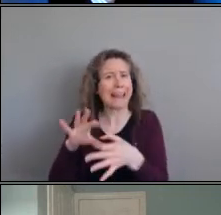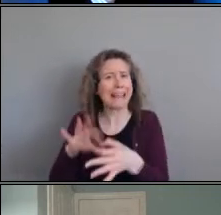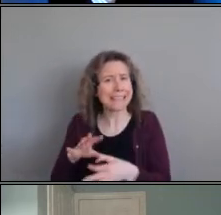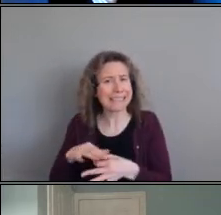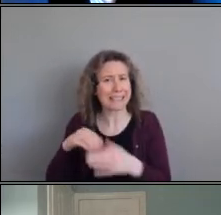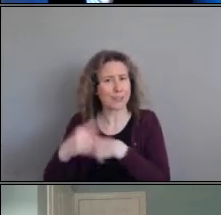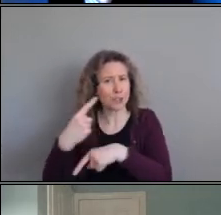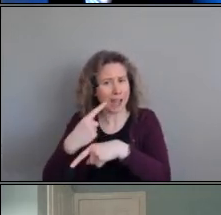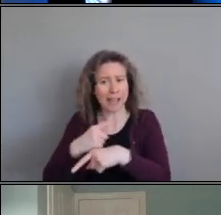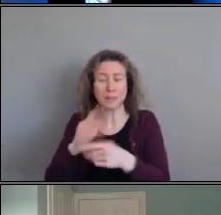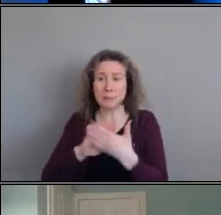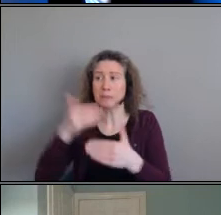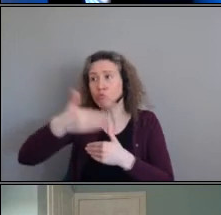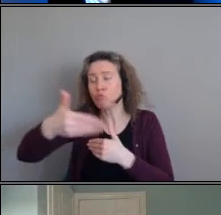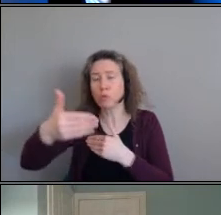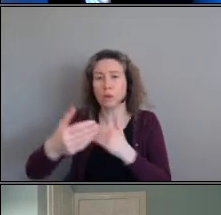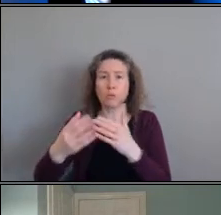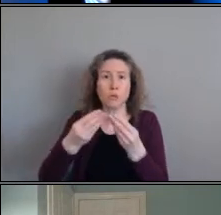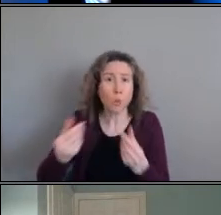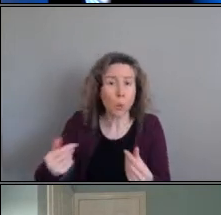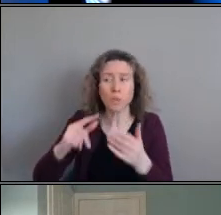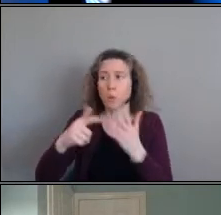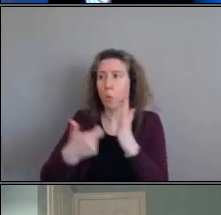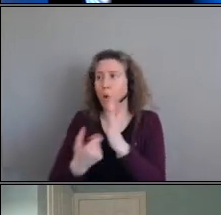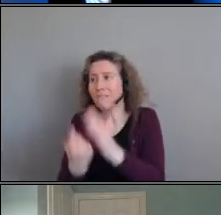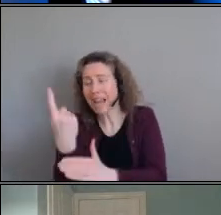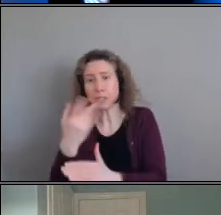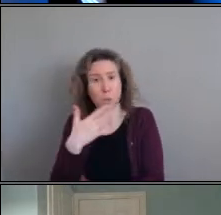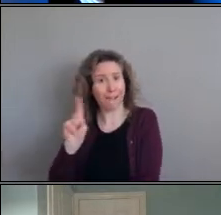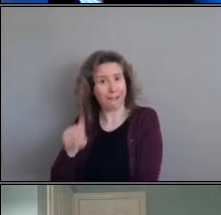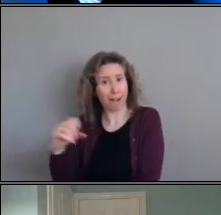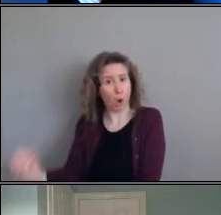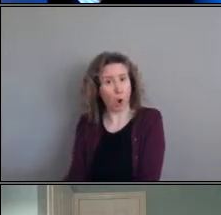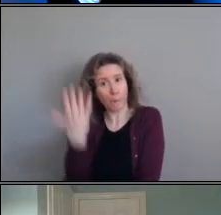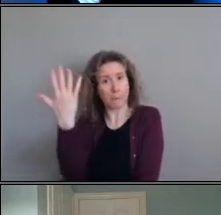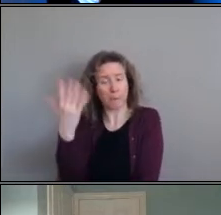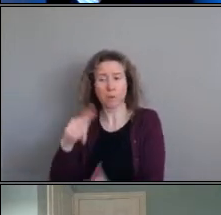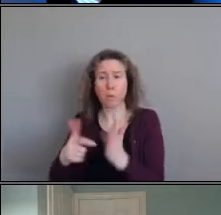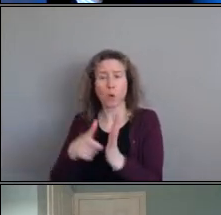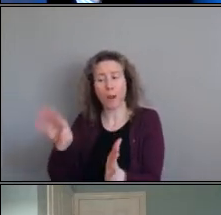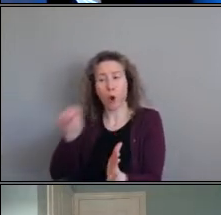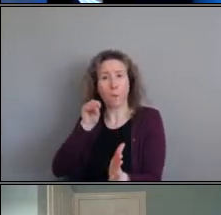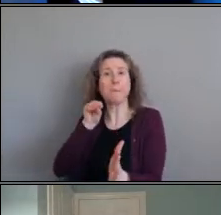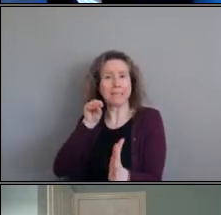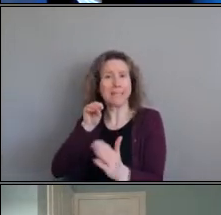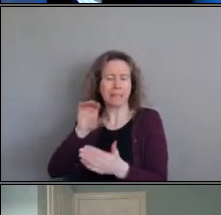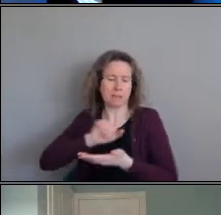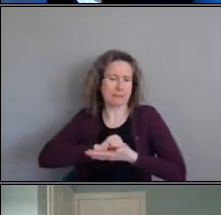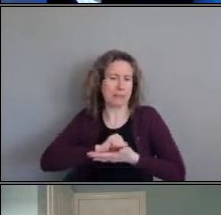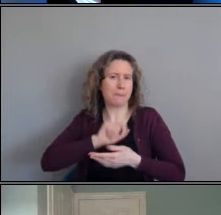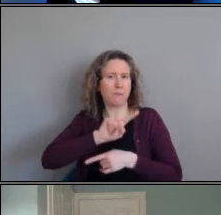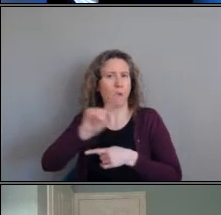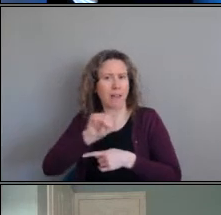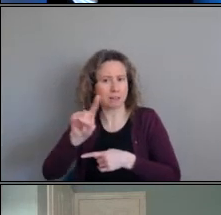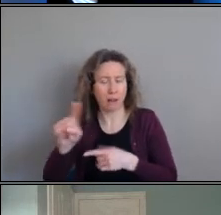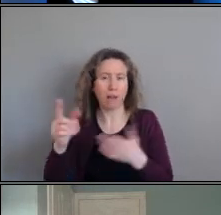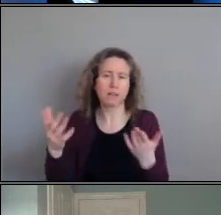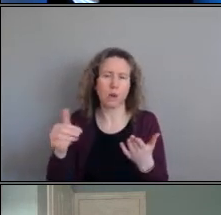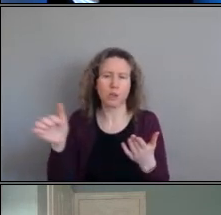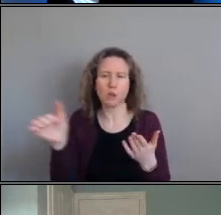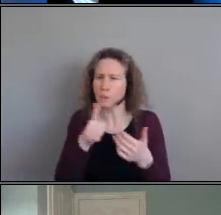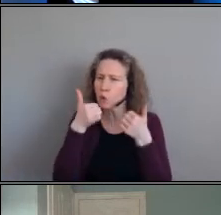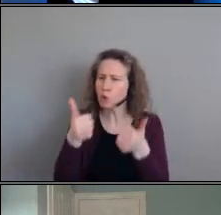resources and other events that you can join with us. Just click on them now to open them in your browser, or copy and paste them off for later. And there should be some